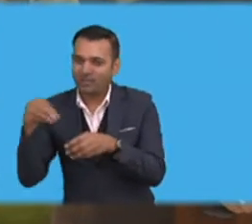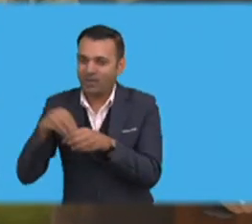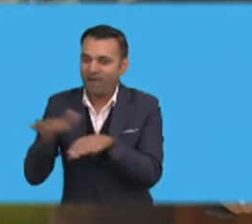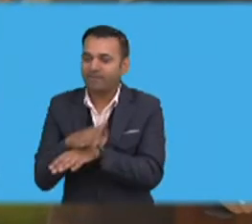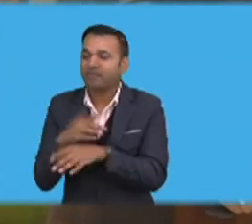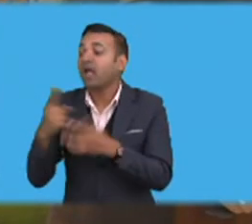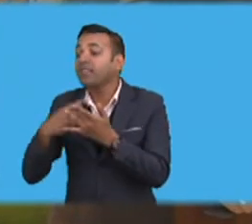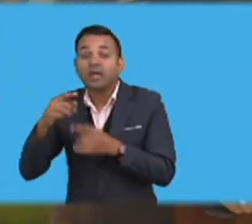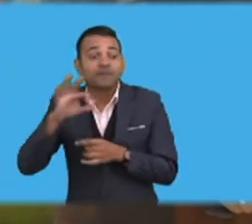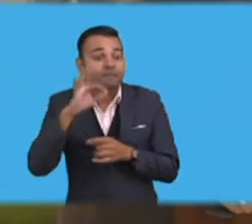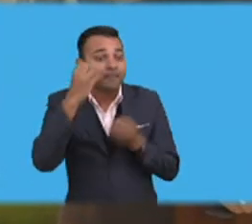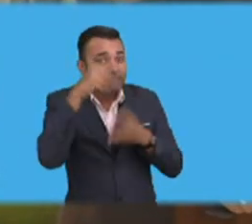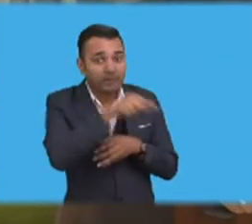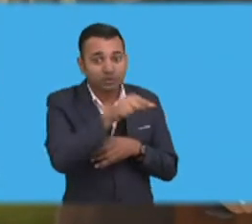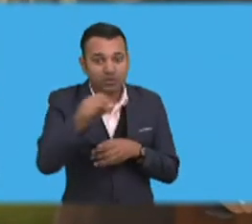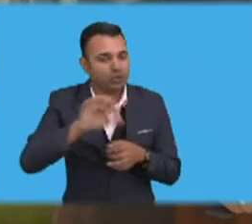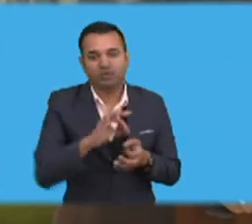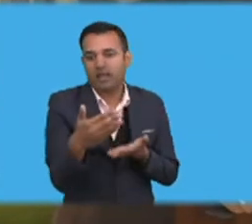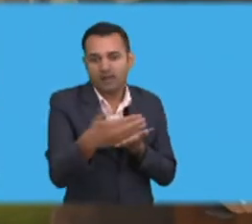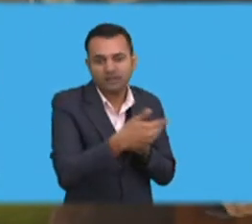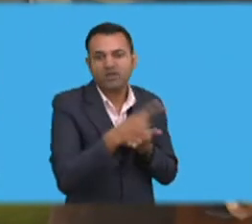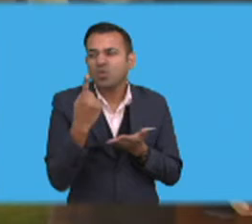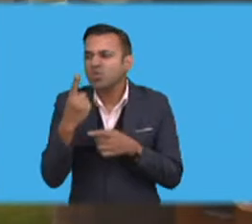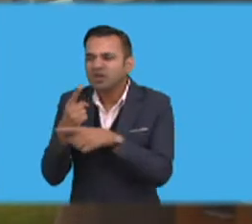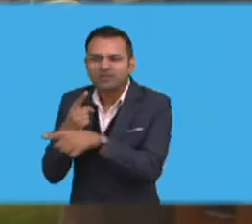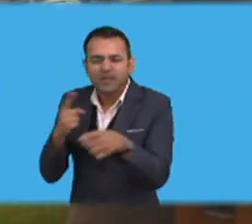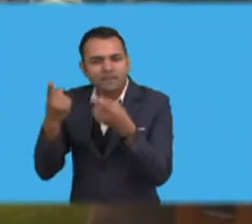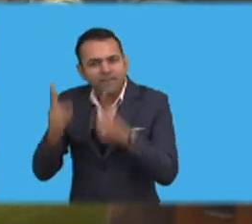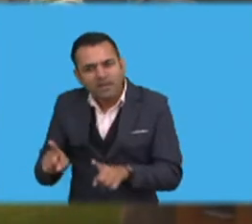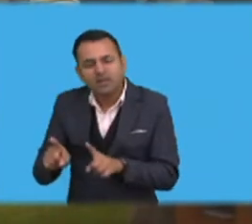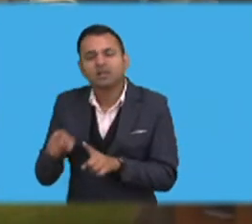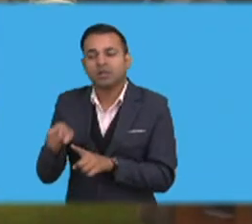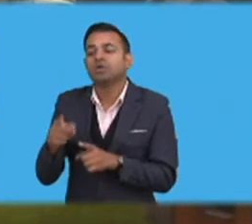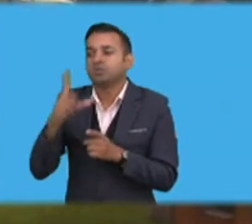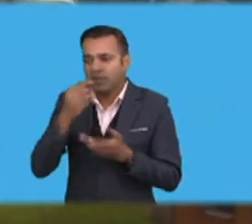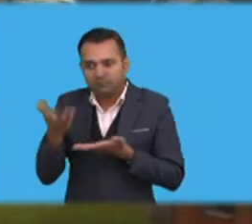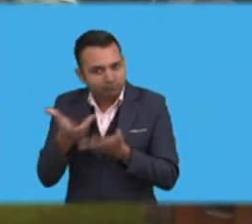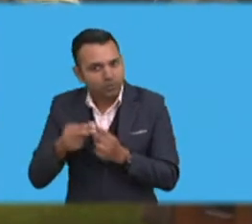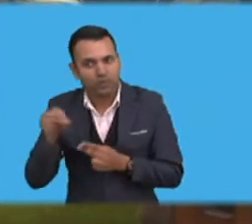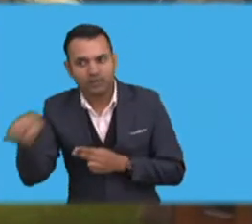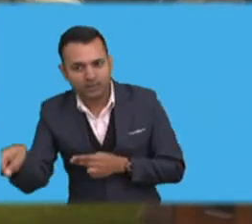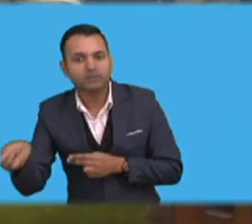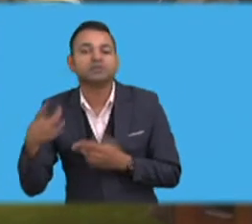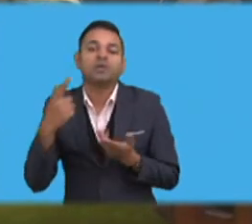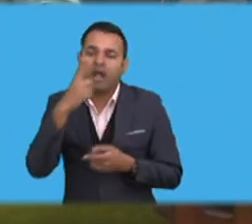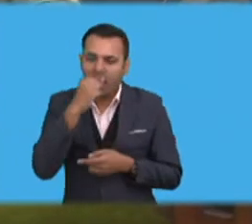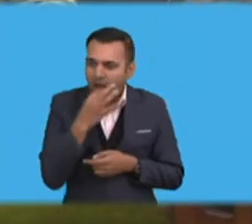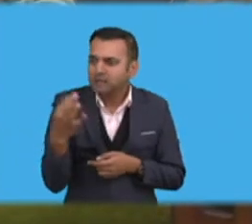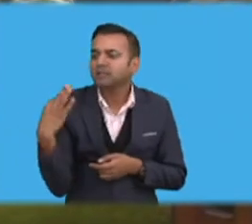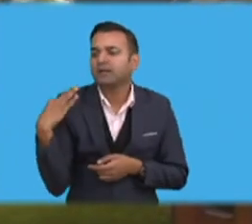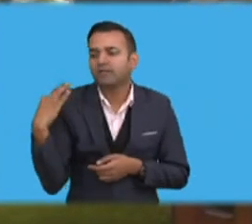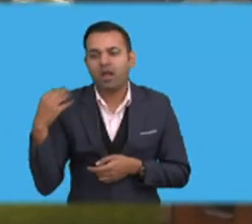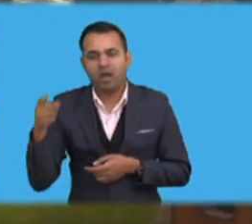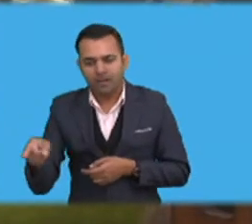compensation on behalf of adult deceased loved ones. This includes applying for letters of administration because there is no will to